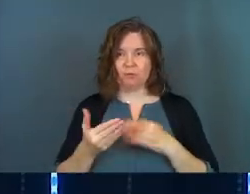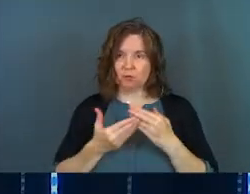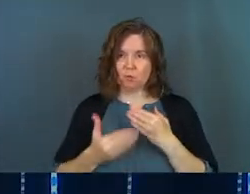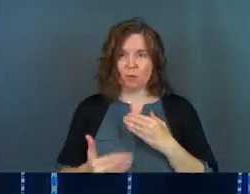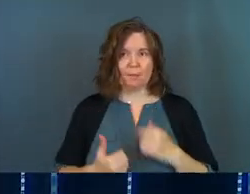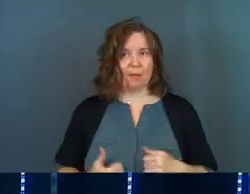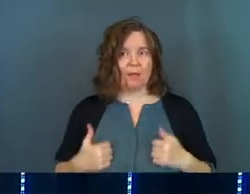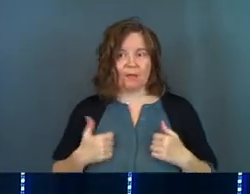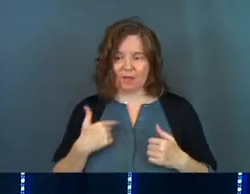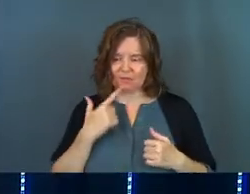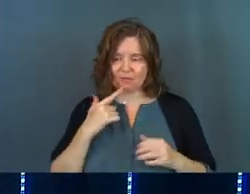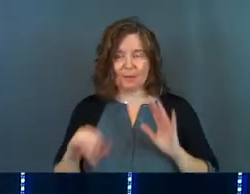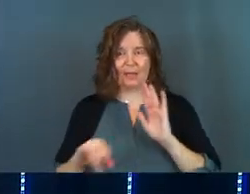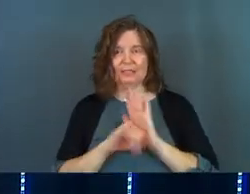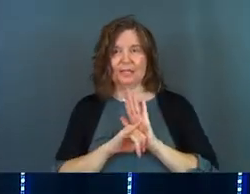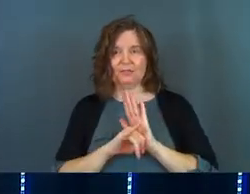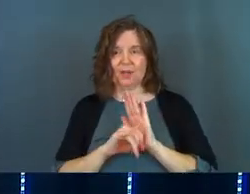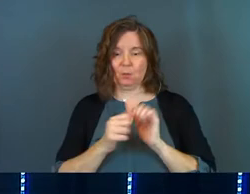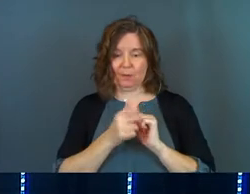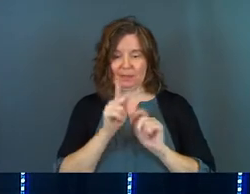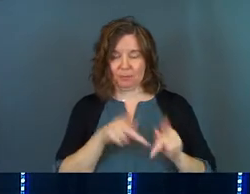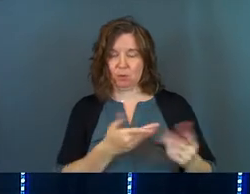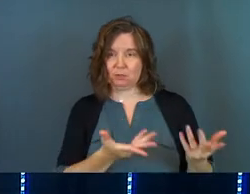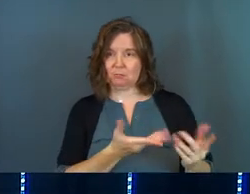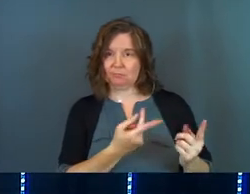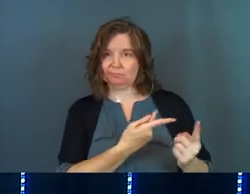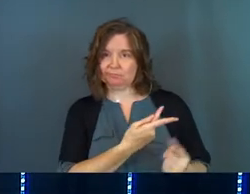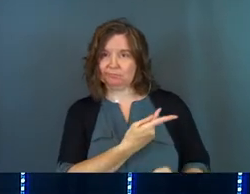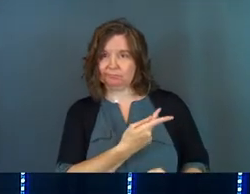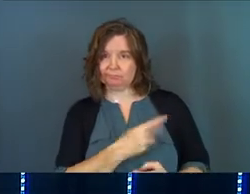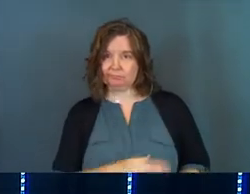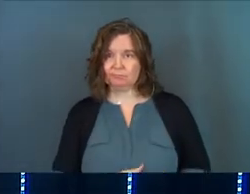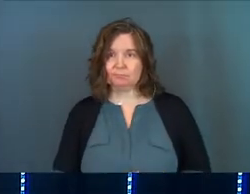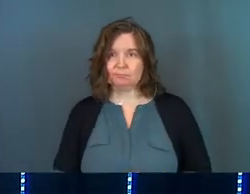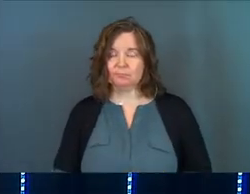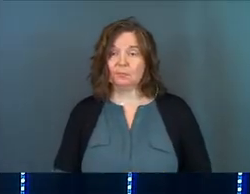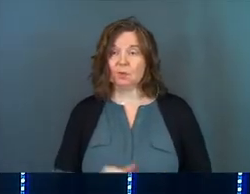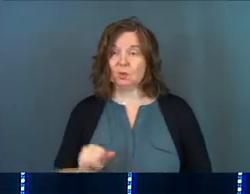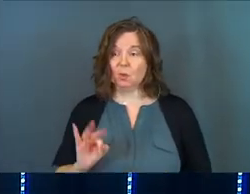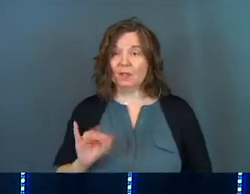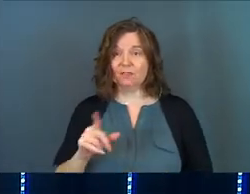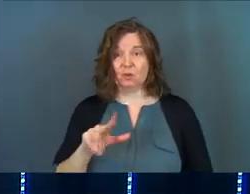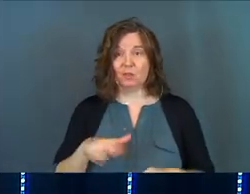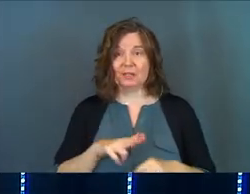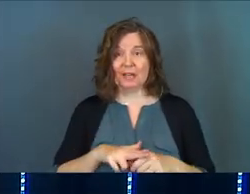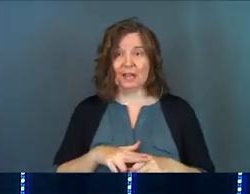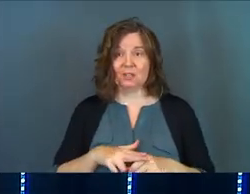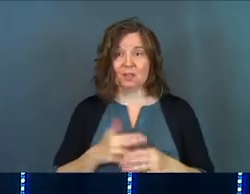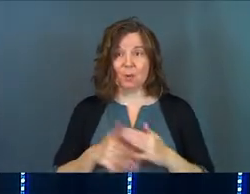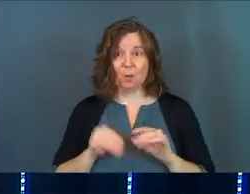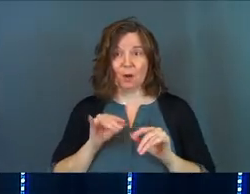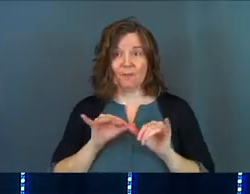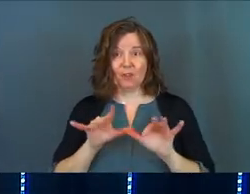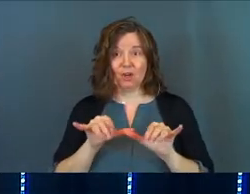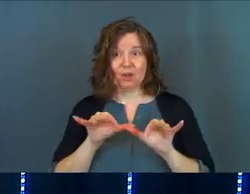for the rest of my life. I'm going to identify with this person. So like if you're a natural born